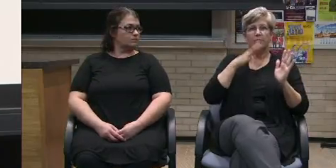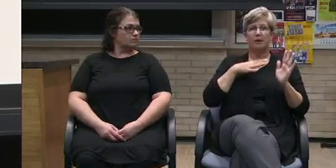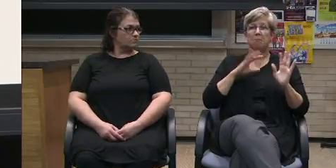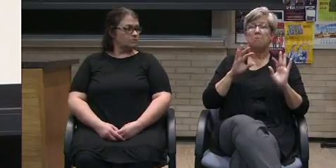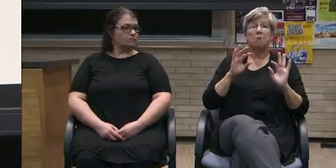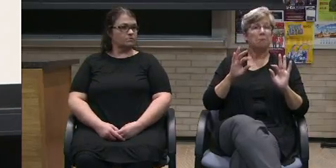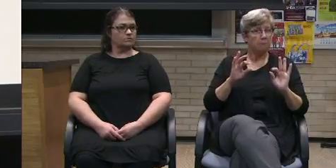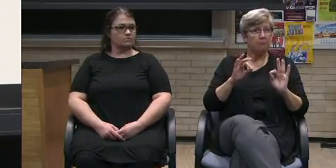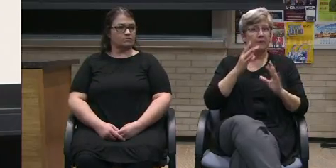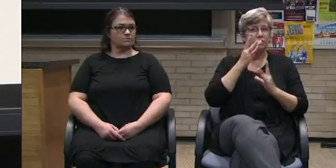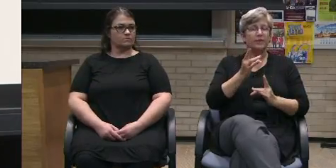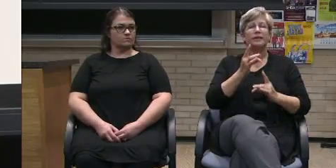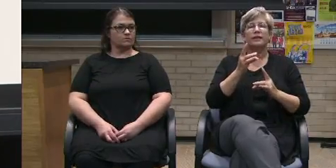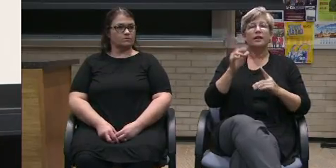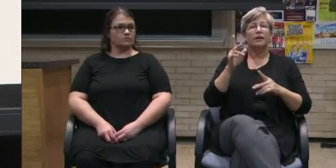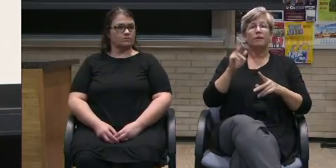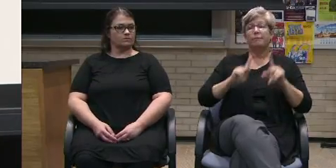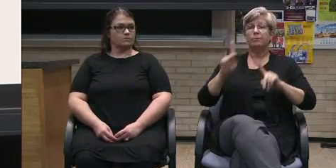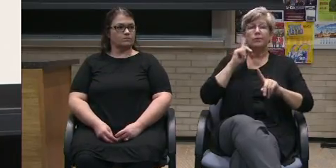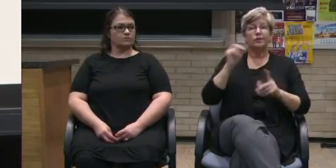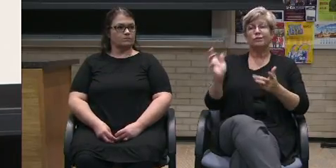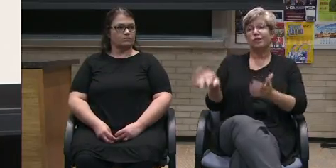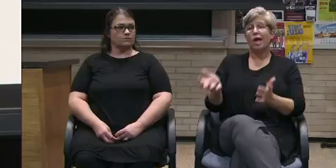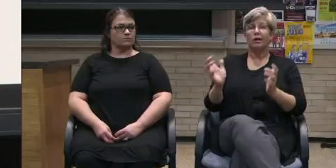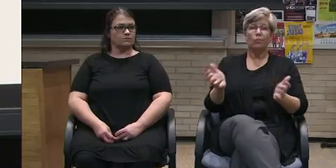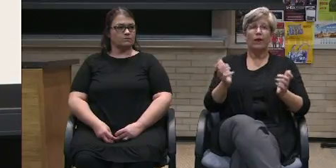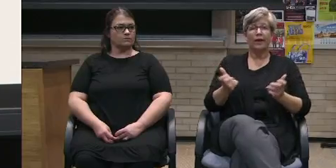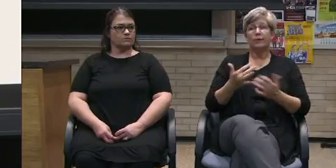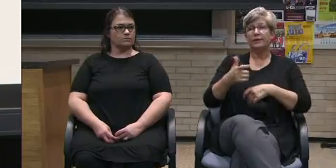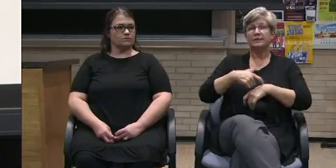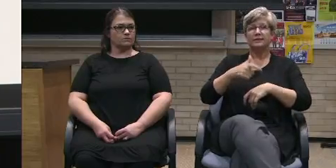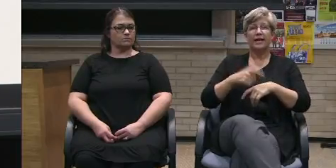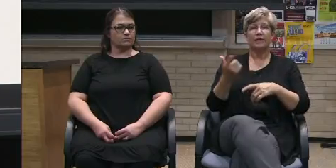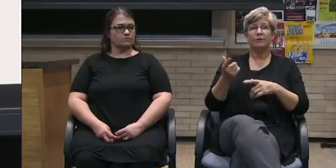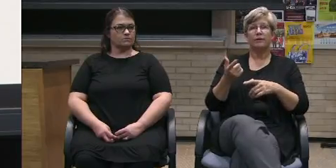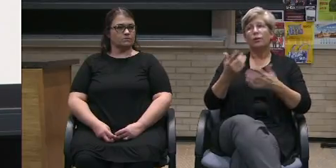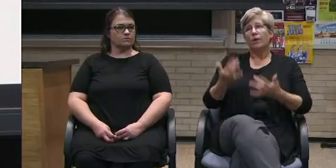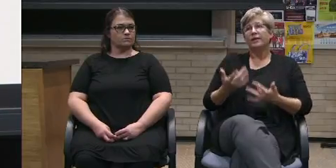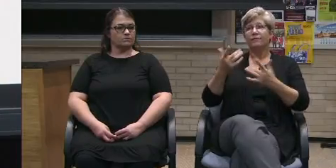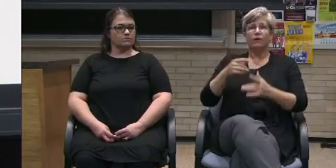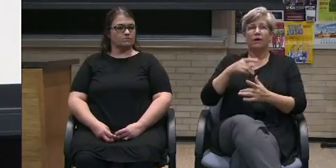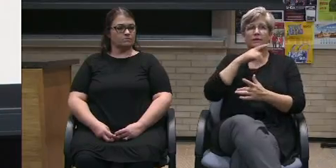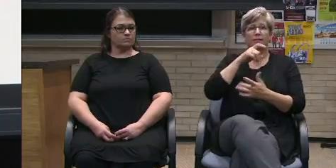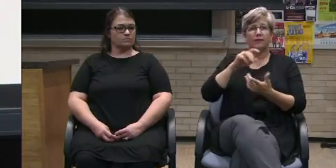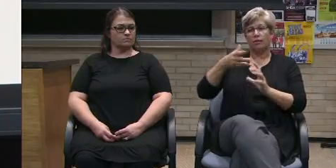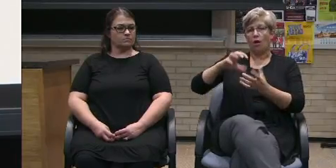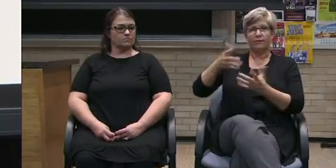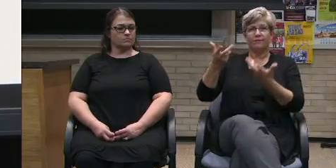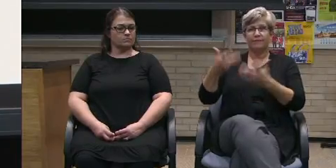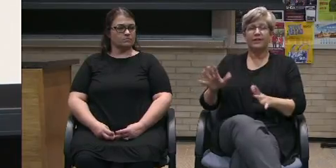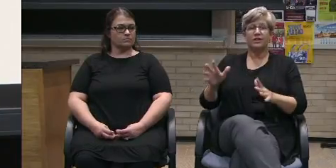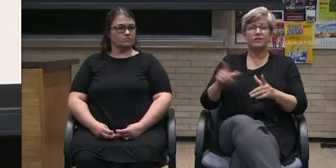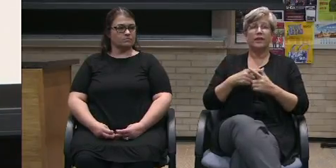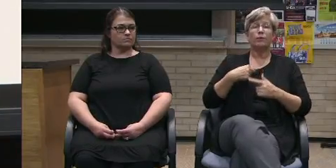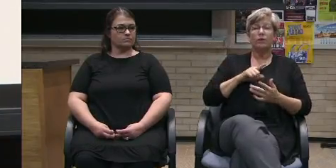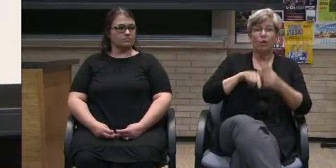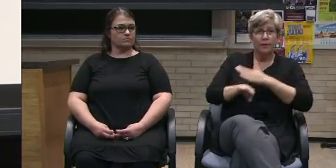Places people were like killing time, captive audience. You still got 20 minutes on the dryer cycle, and they would do their HIV